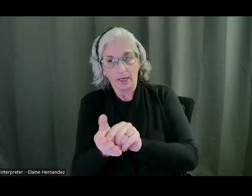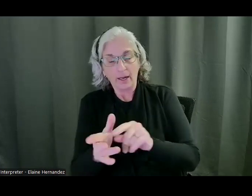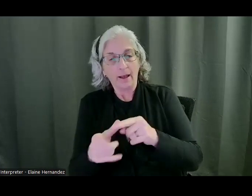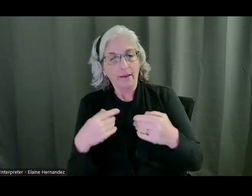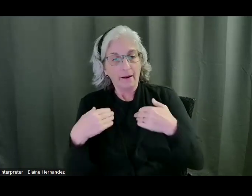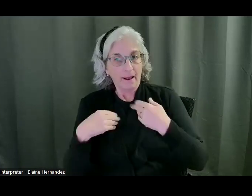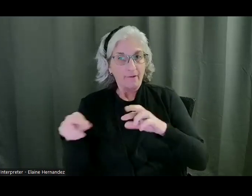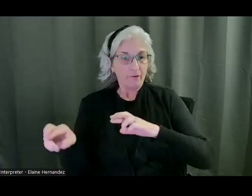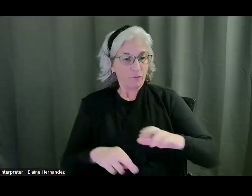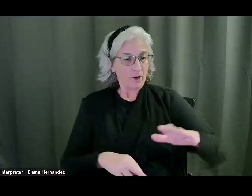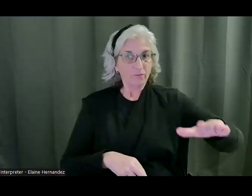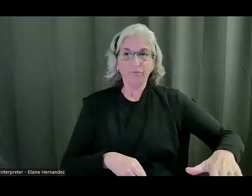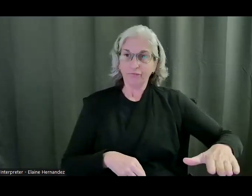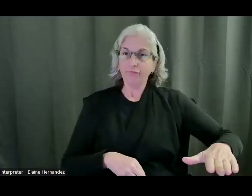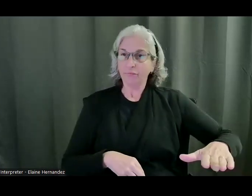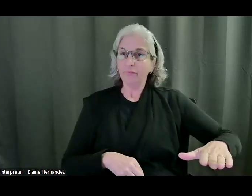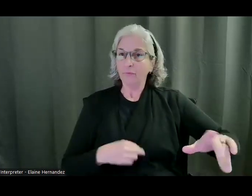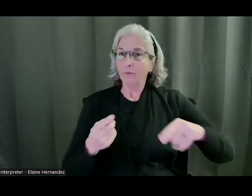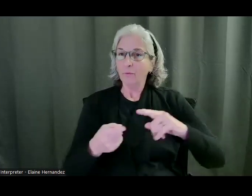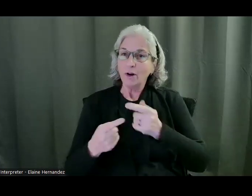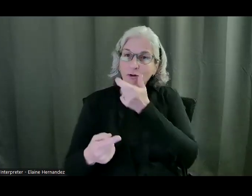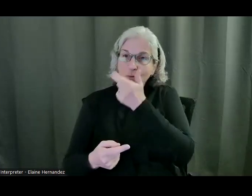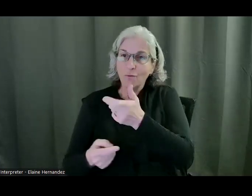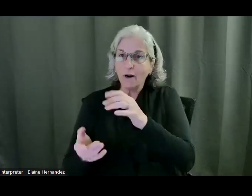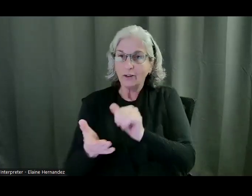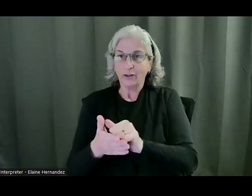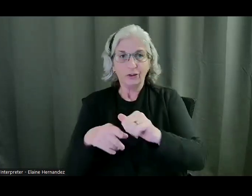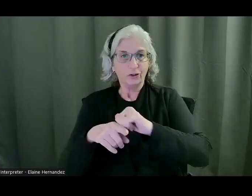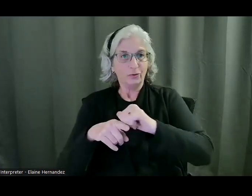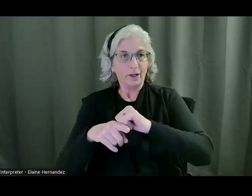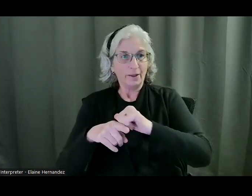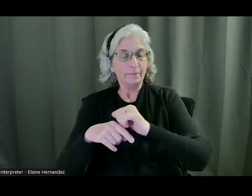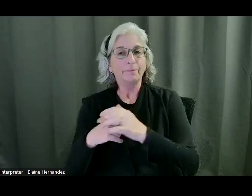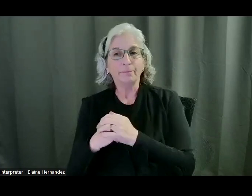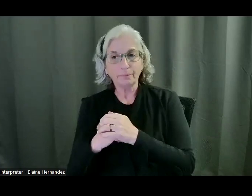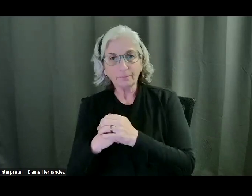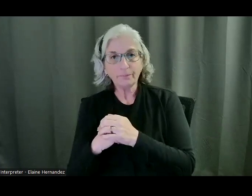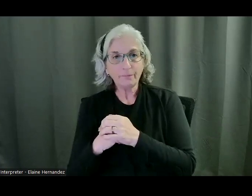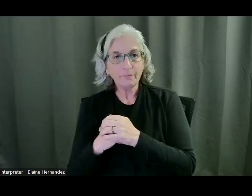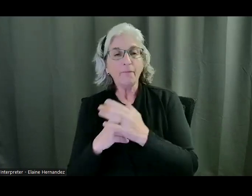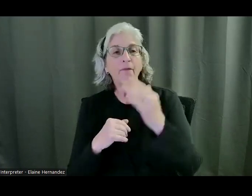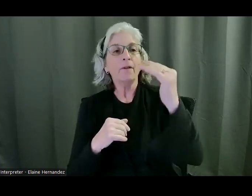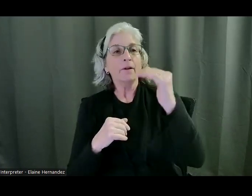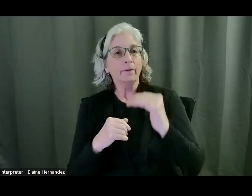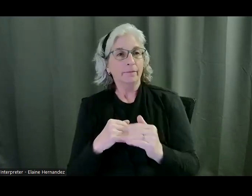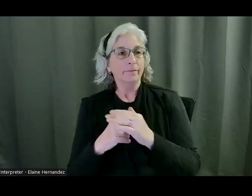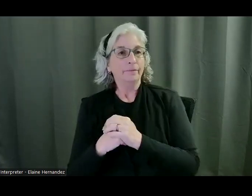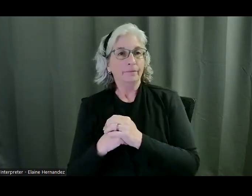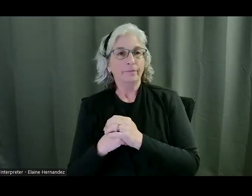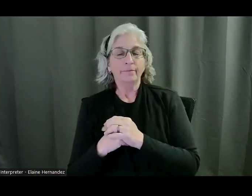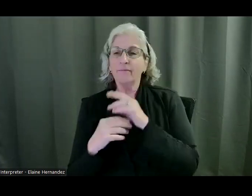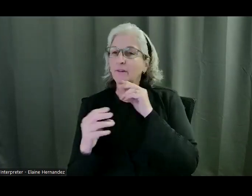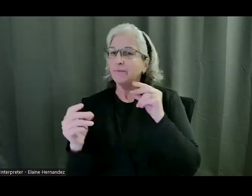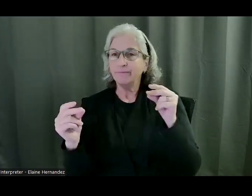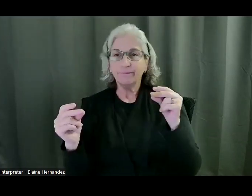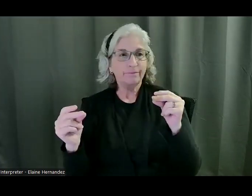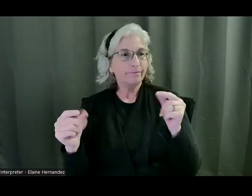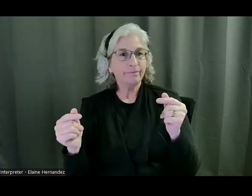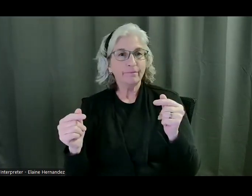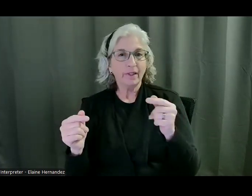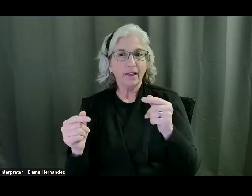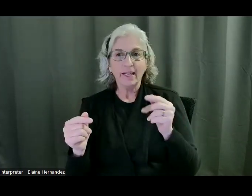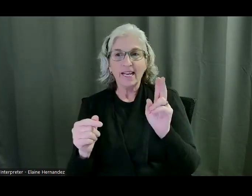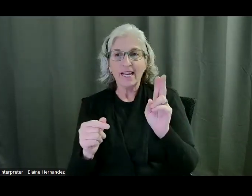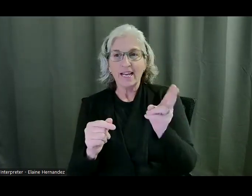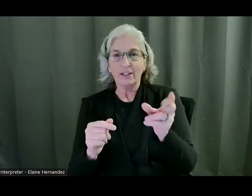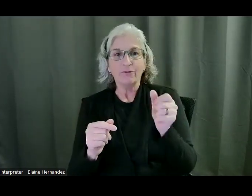training. Ashley, next slide, please. All right, so some just real quick snapshot of